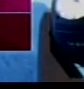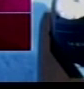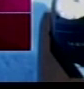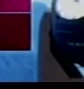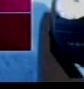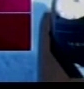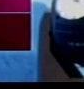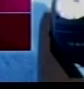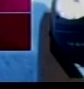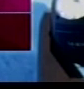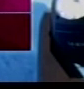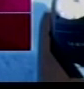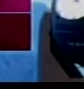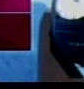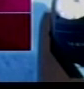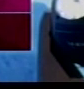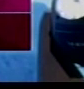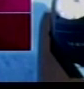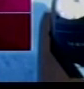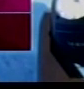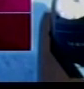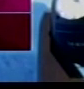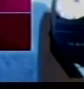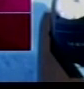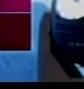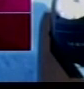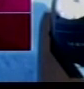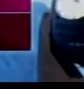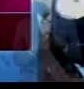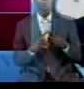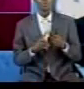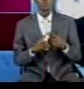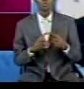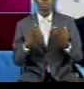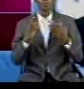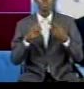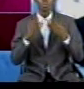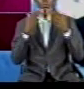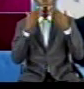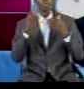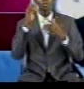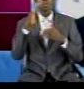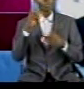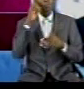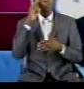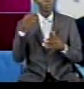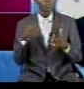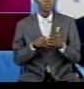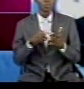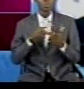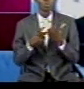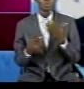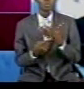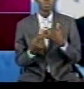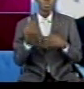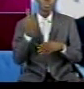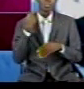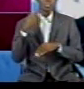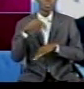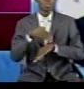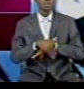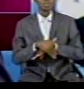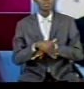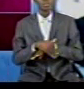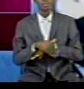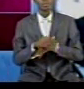State, Nigeria. I want to really thank God for this program. Last night, I sat at the choir seat. While I sat